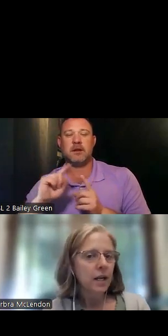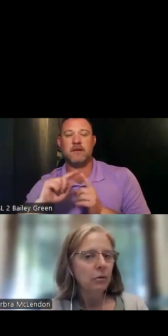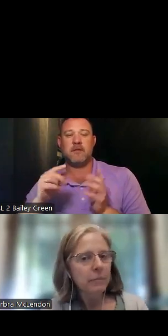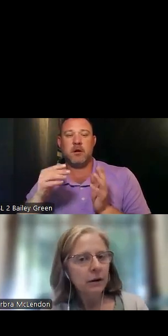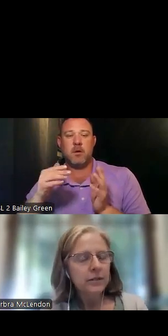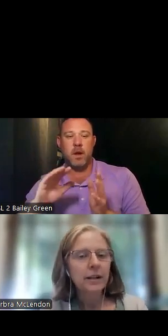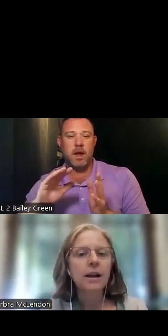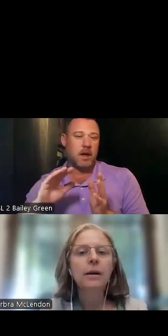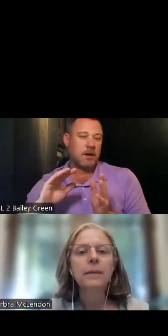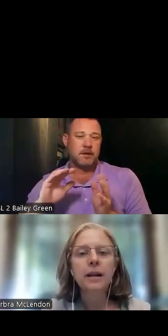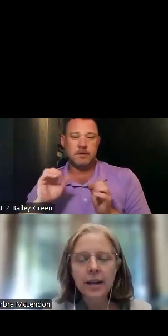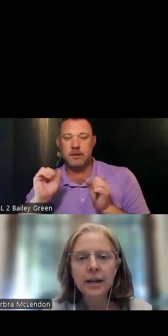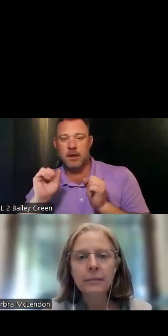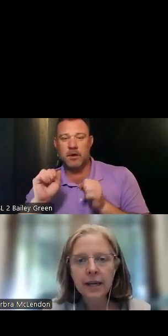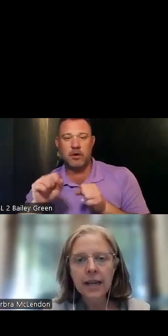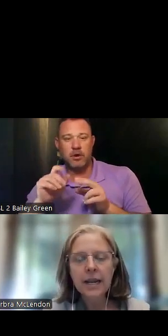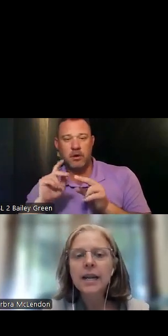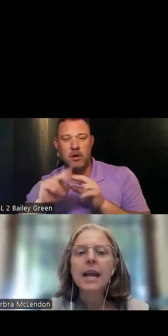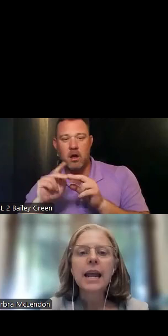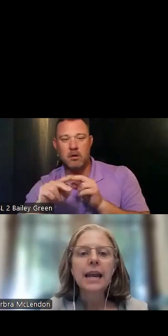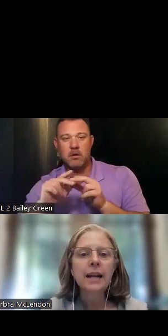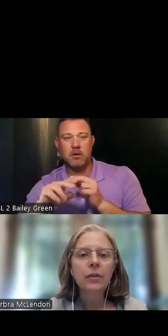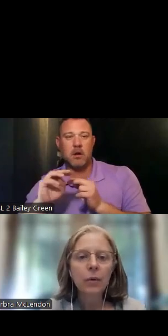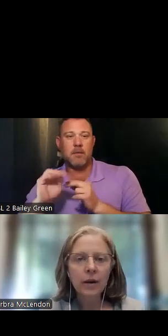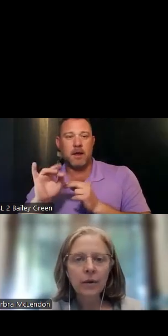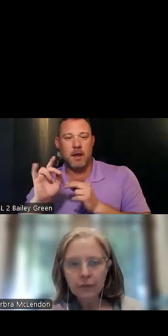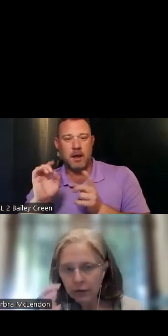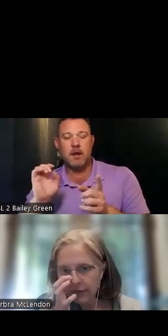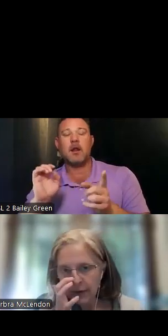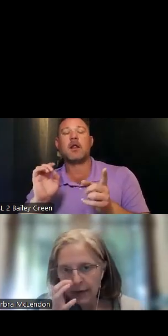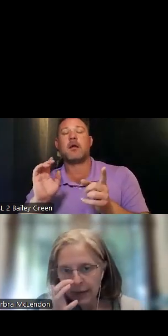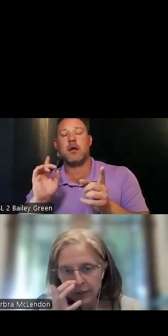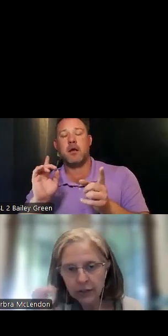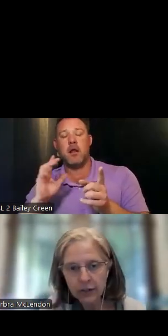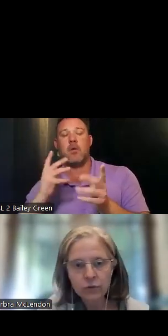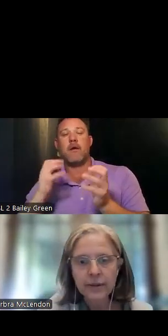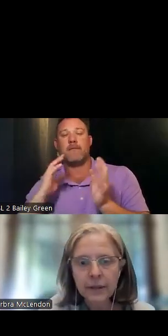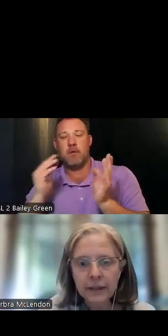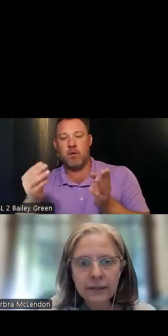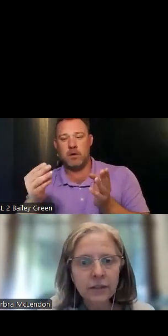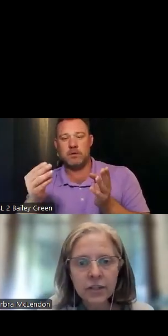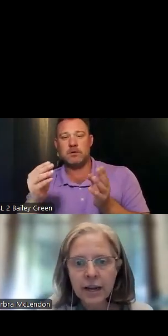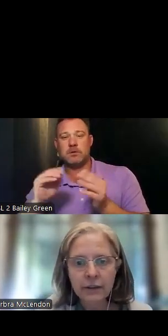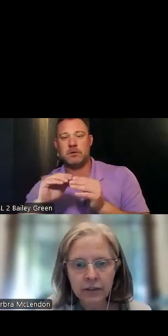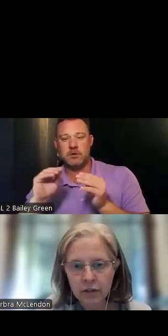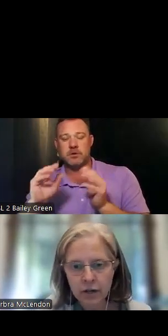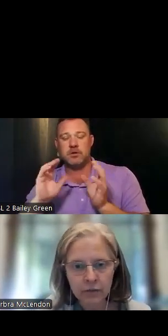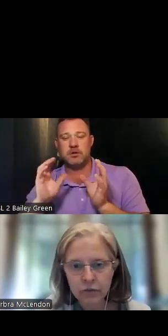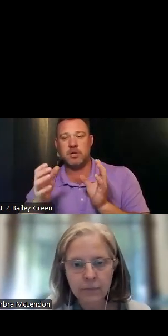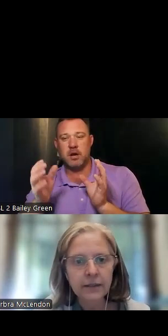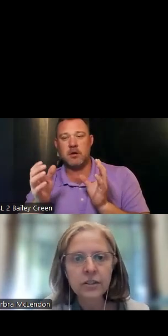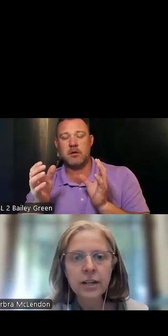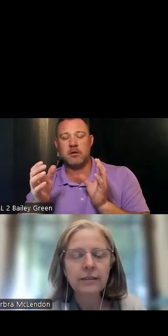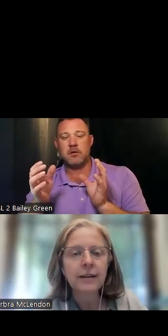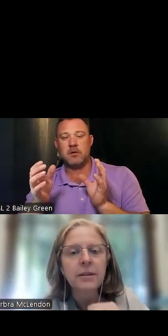might go about cutting Medicaid. And the one I want to focus on, and I'm actually going to drop something into the chat if I can talk and